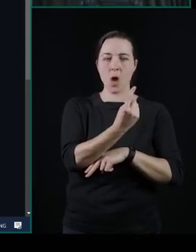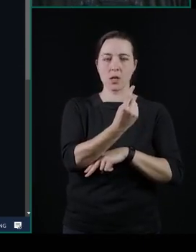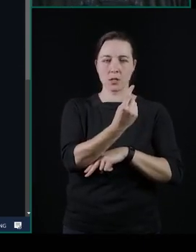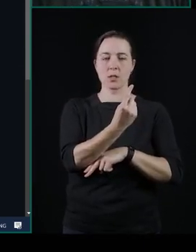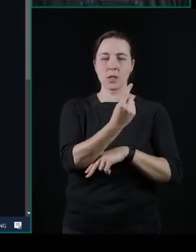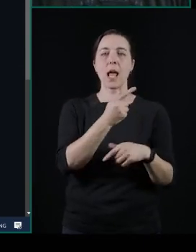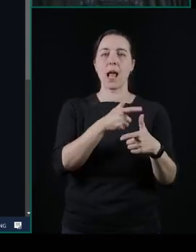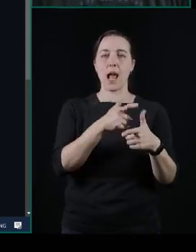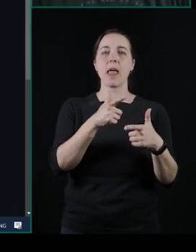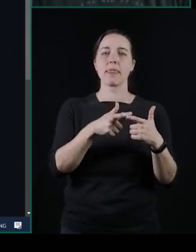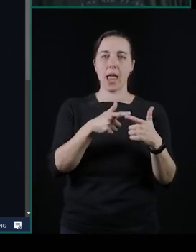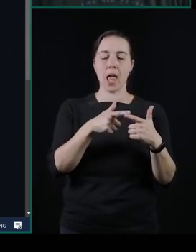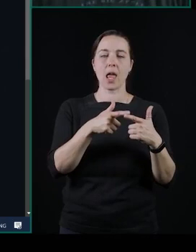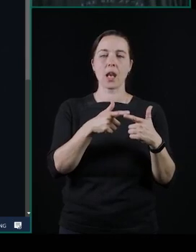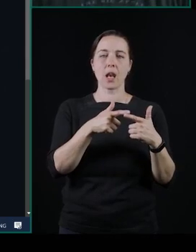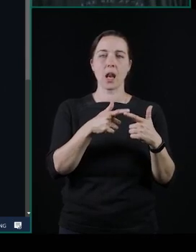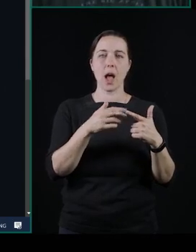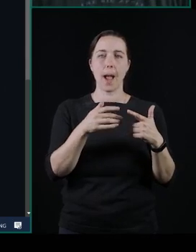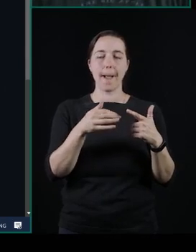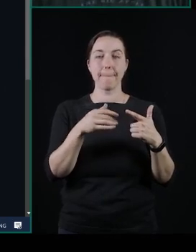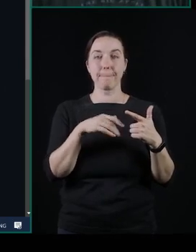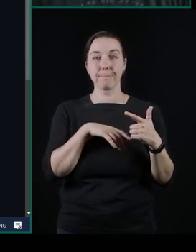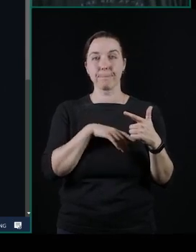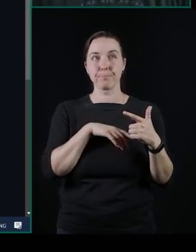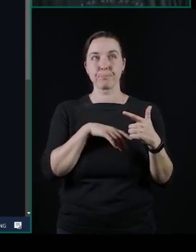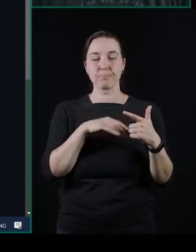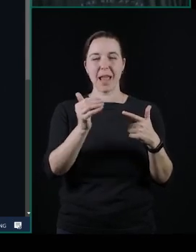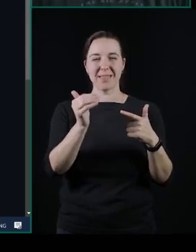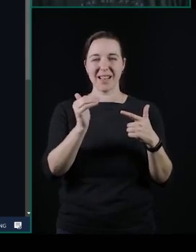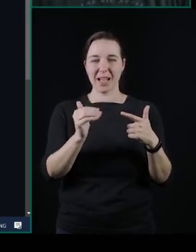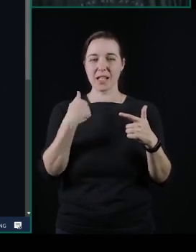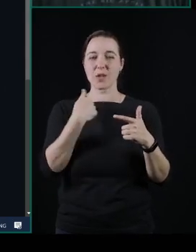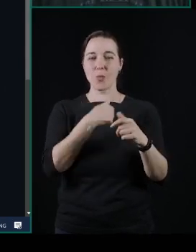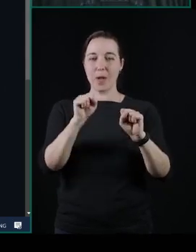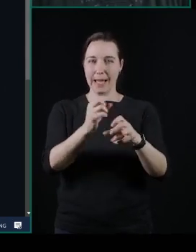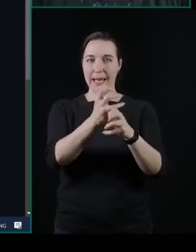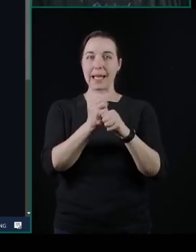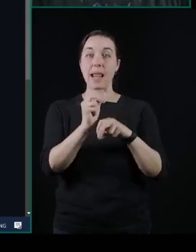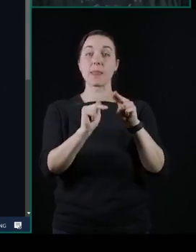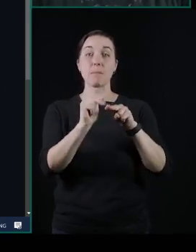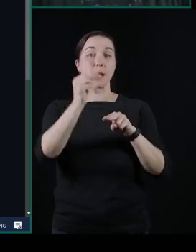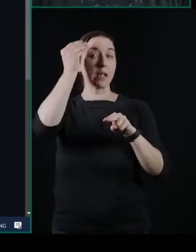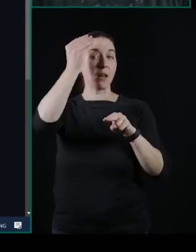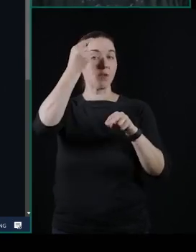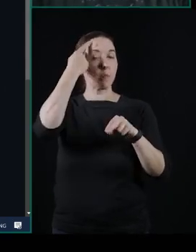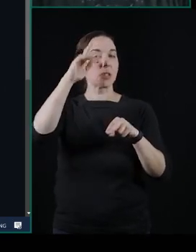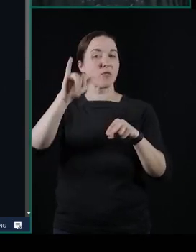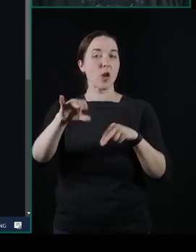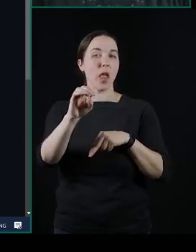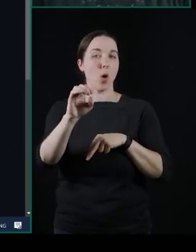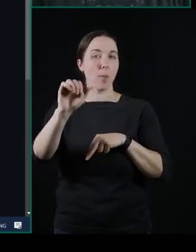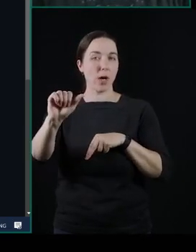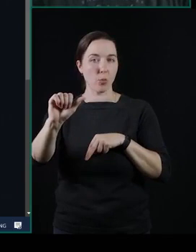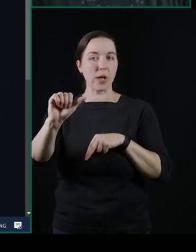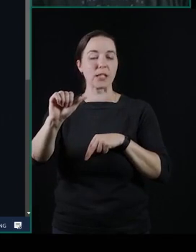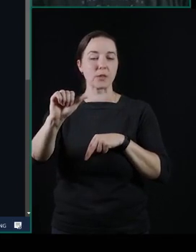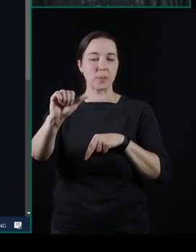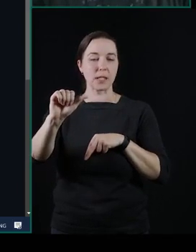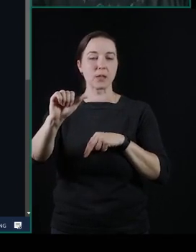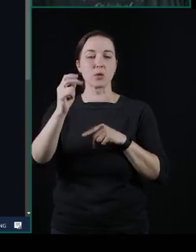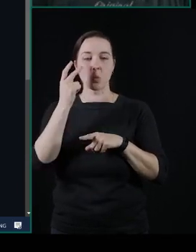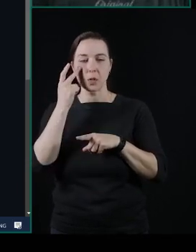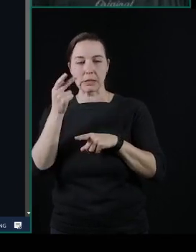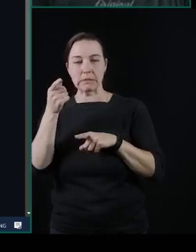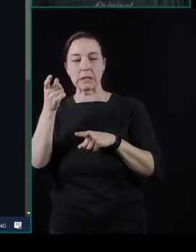one, and then the next we can get build information for the OpenArena